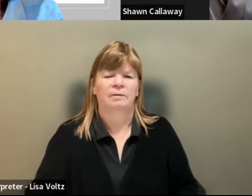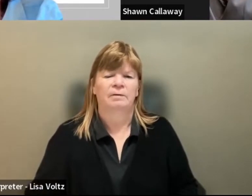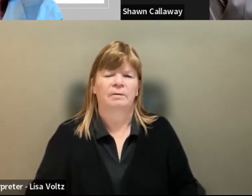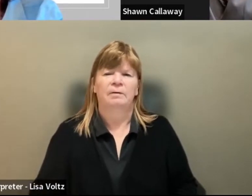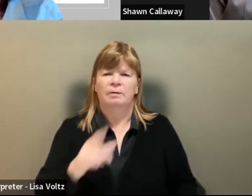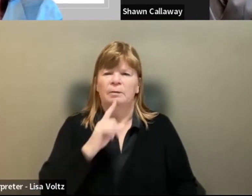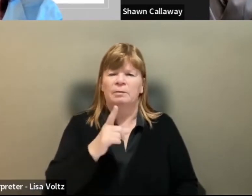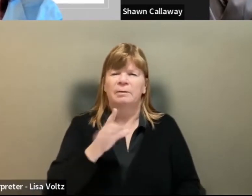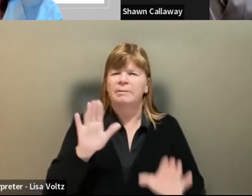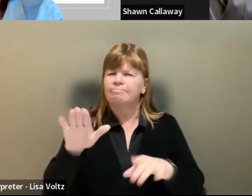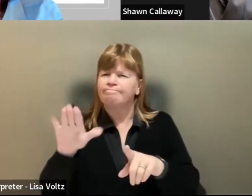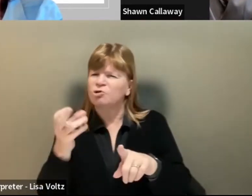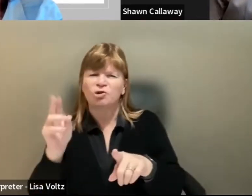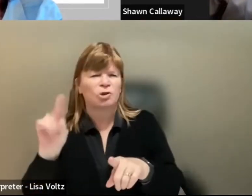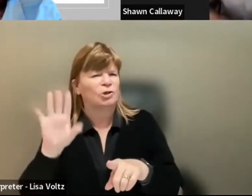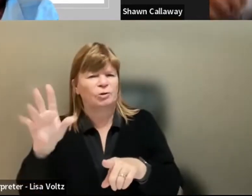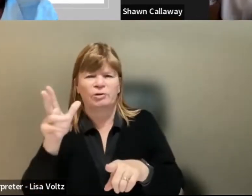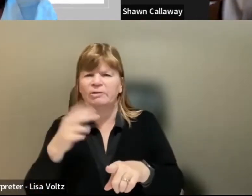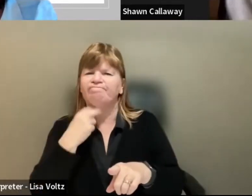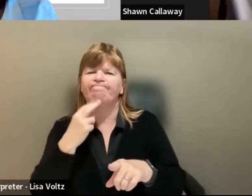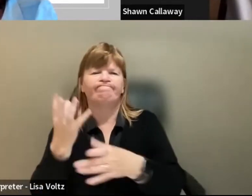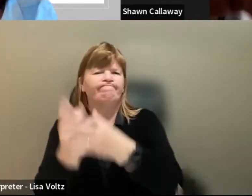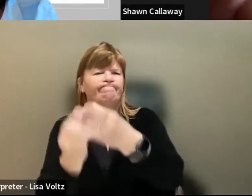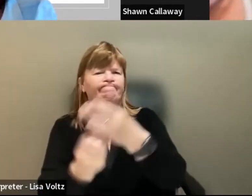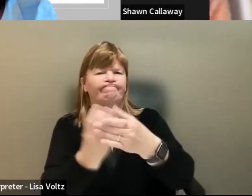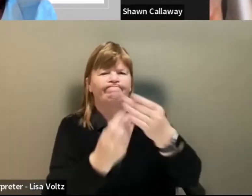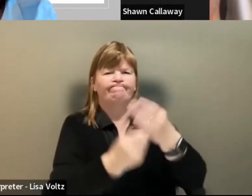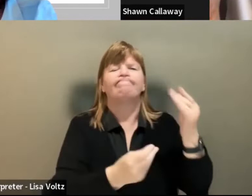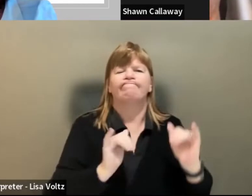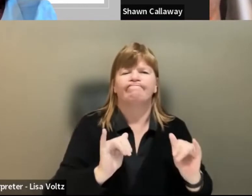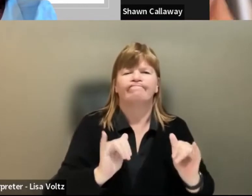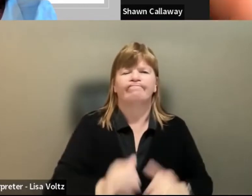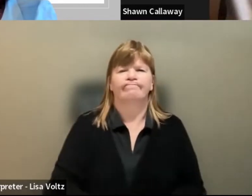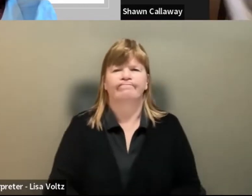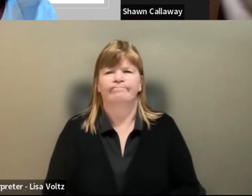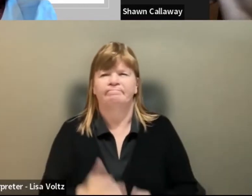really. Sean, you're breaking out. And you're talking. Can